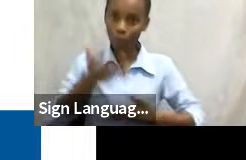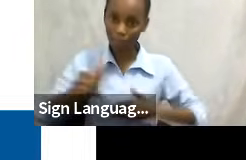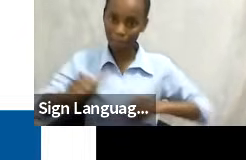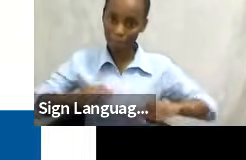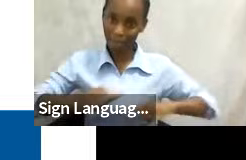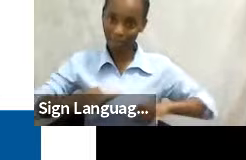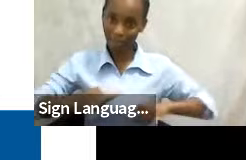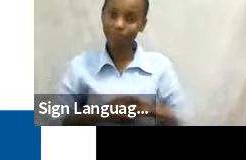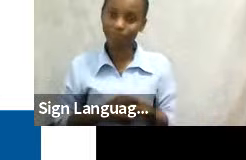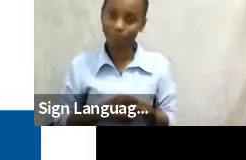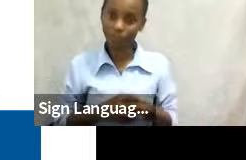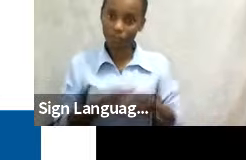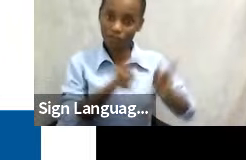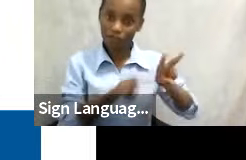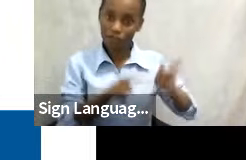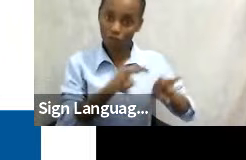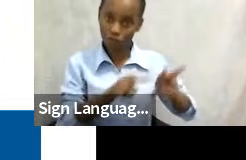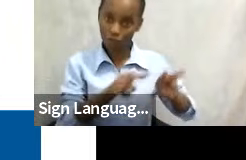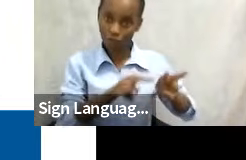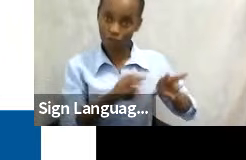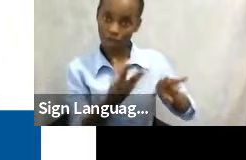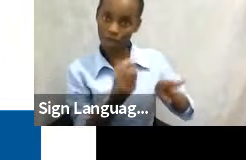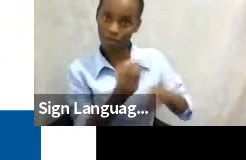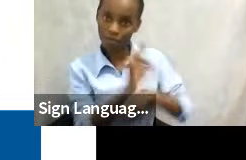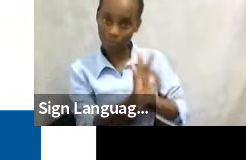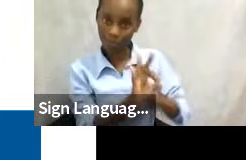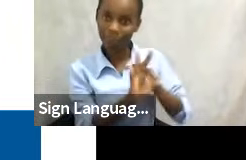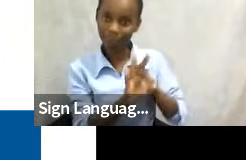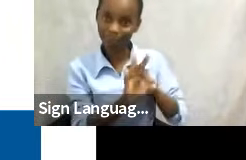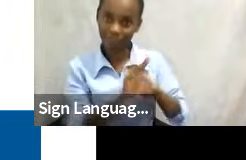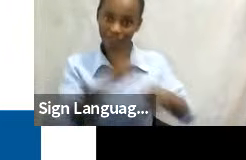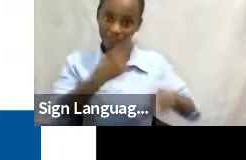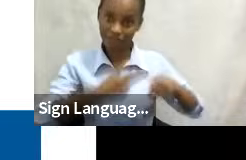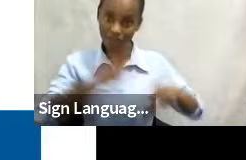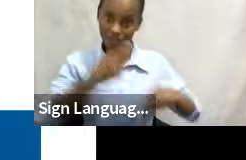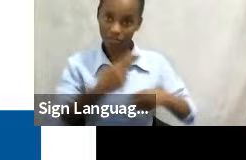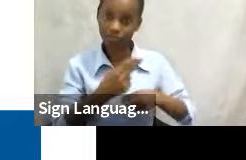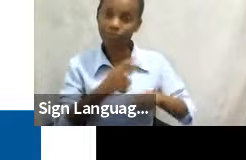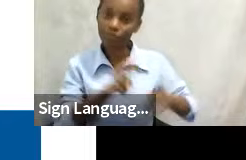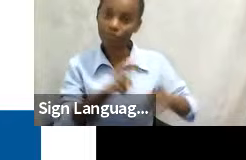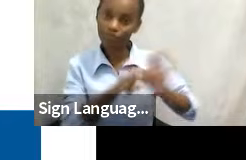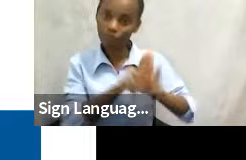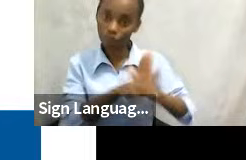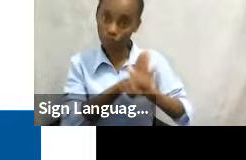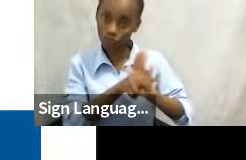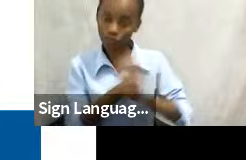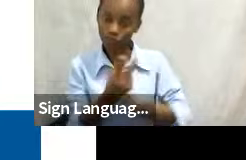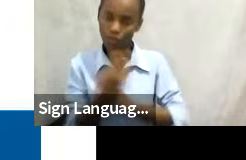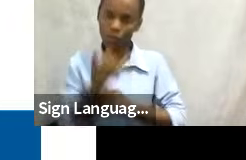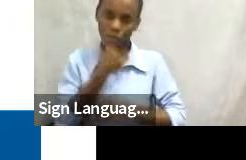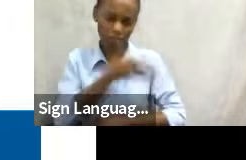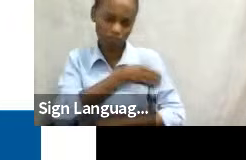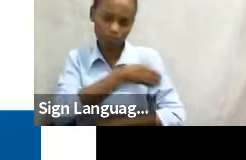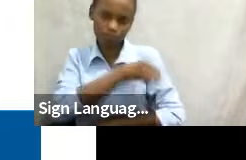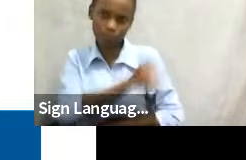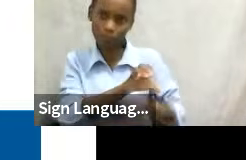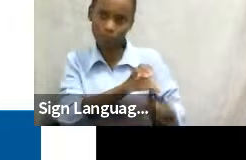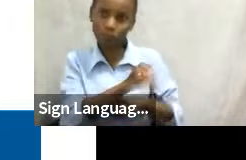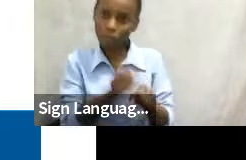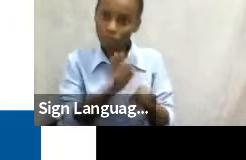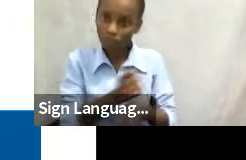tonight is, again, we're empowering you as our client and making it easy,